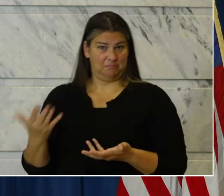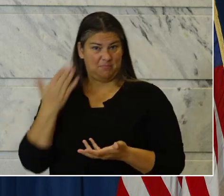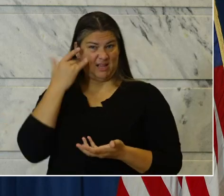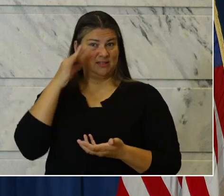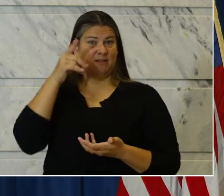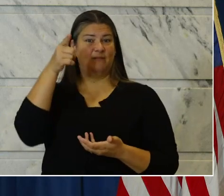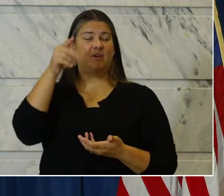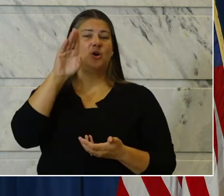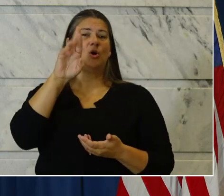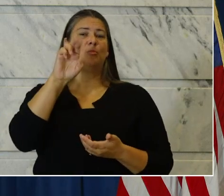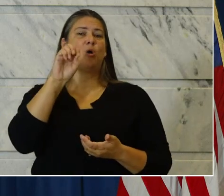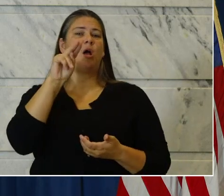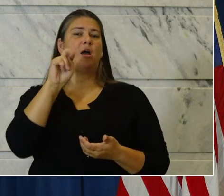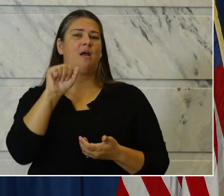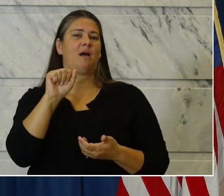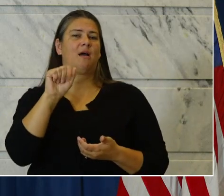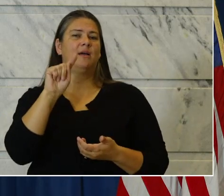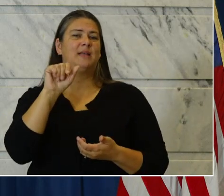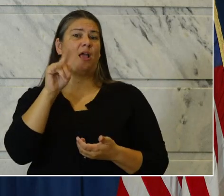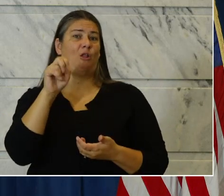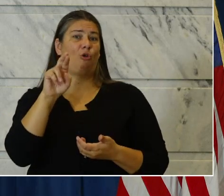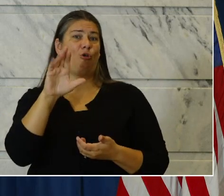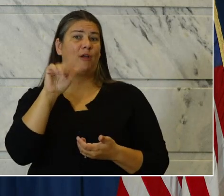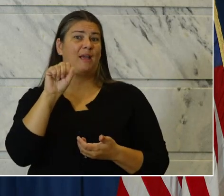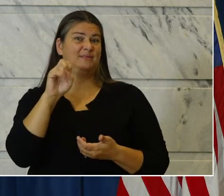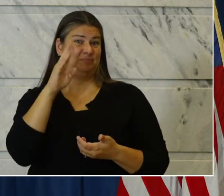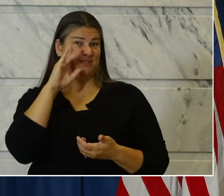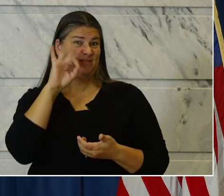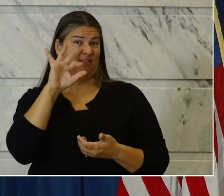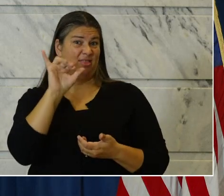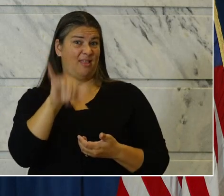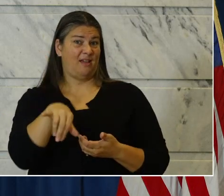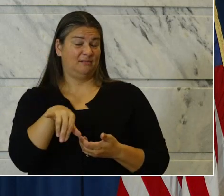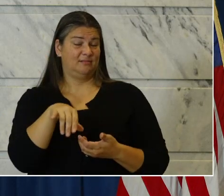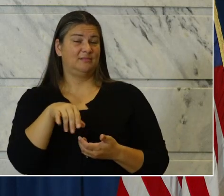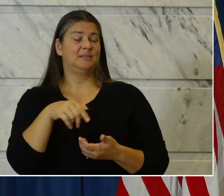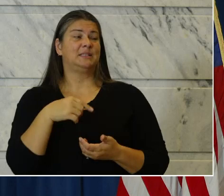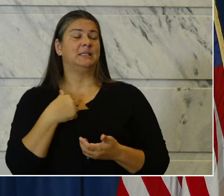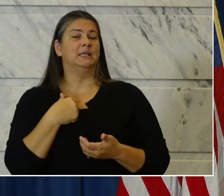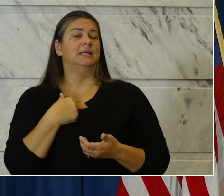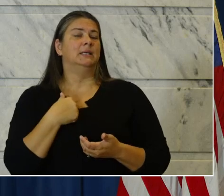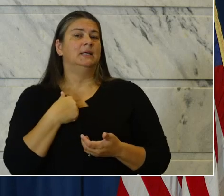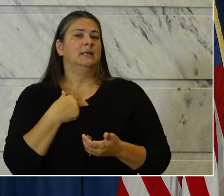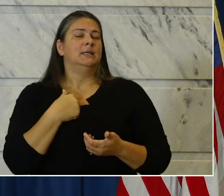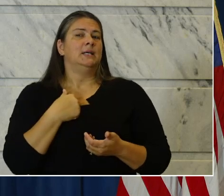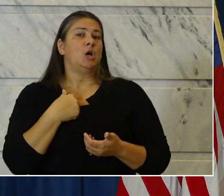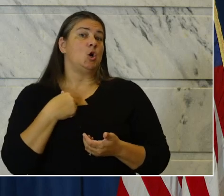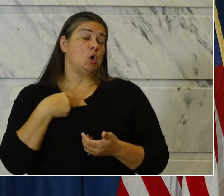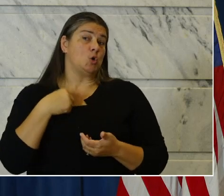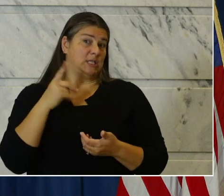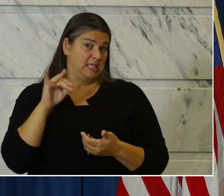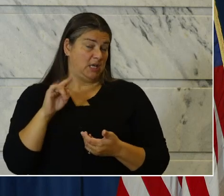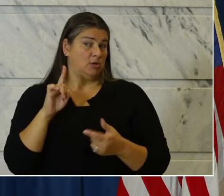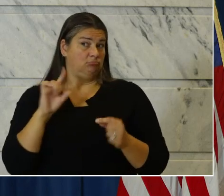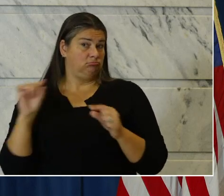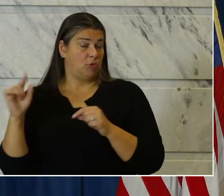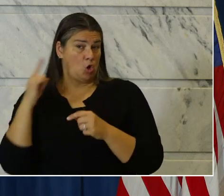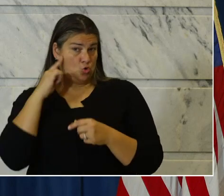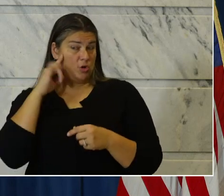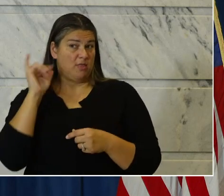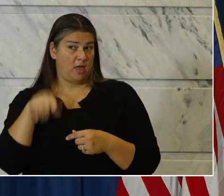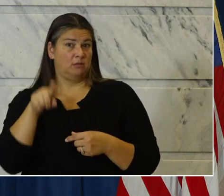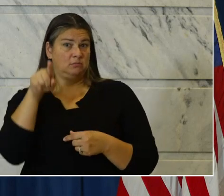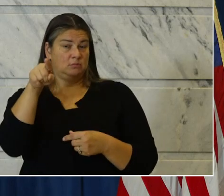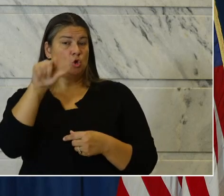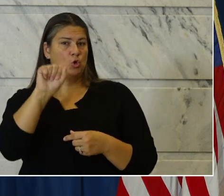the Breonna Taylor case? I believe that I heard that the recordings are going to be made public. I think I heard that